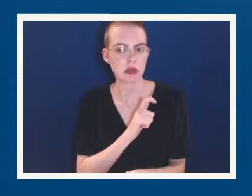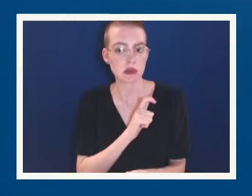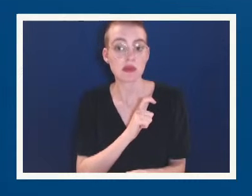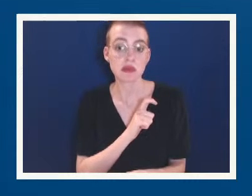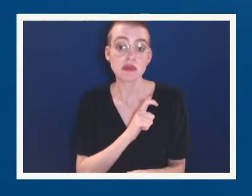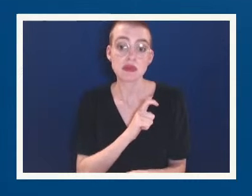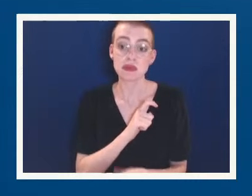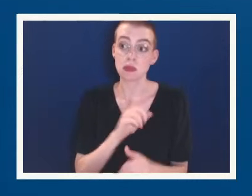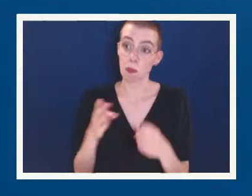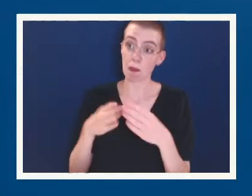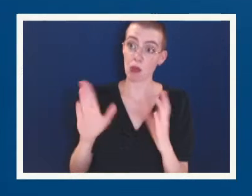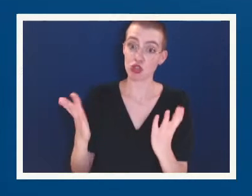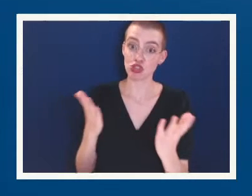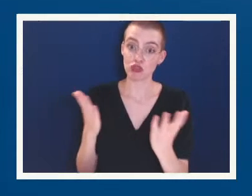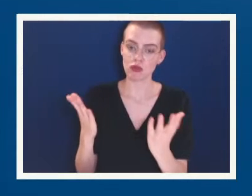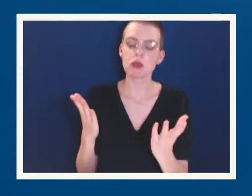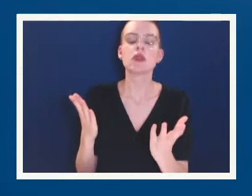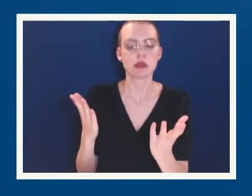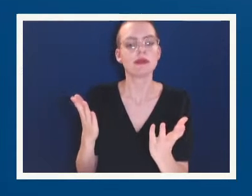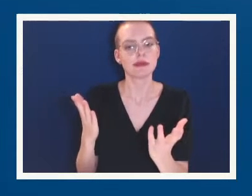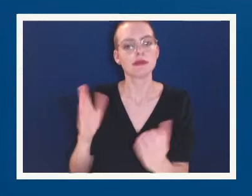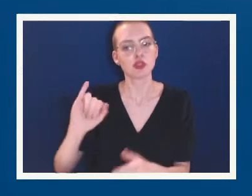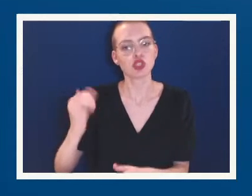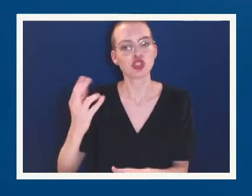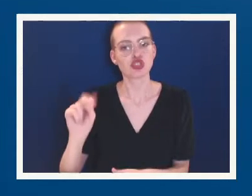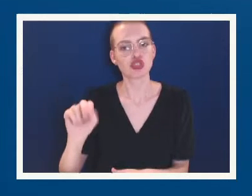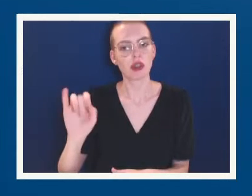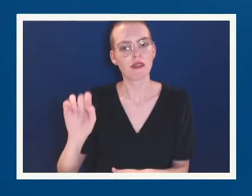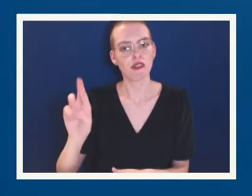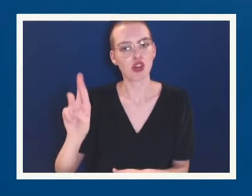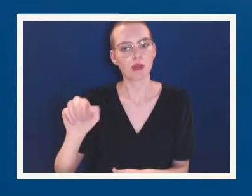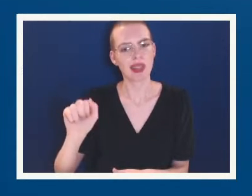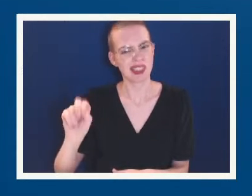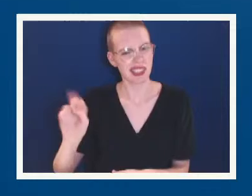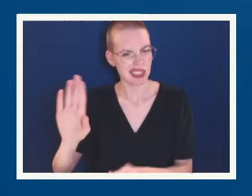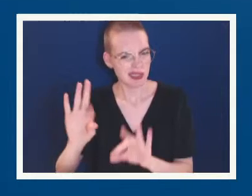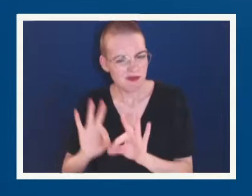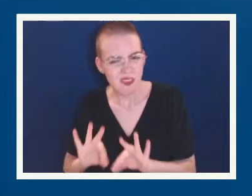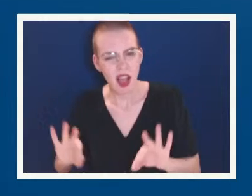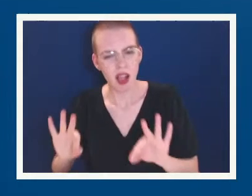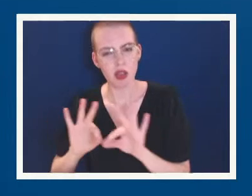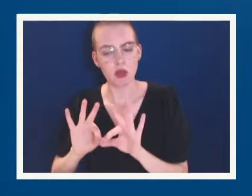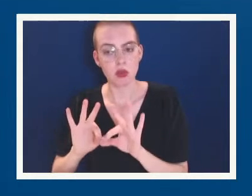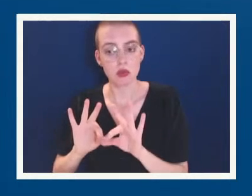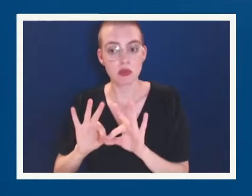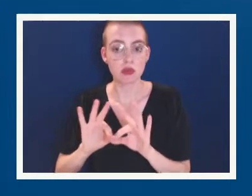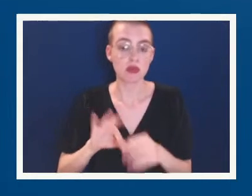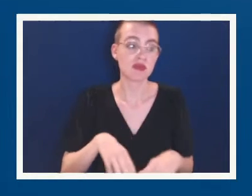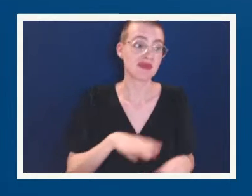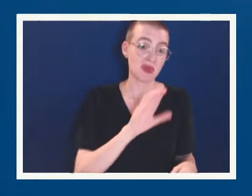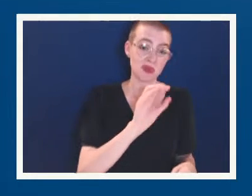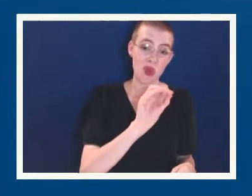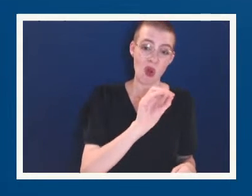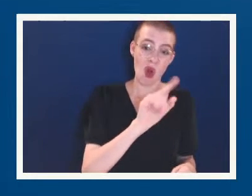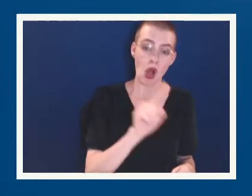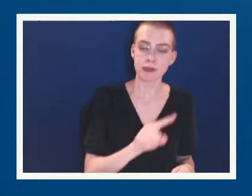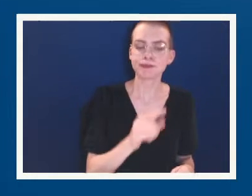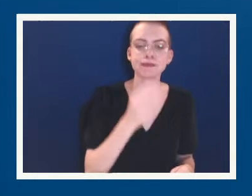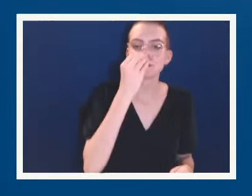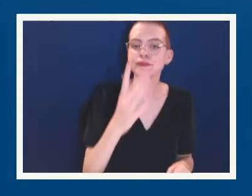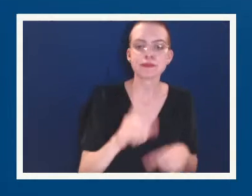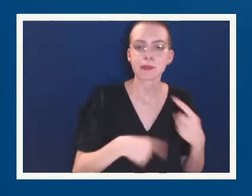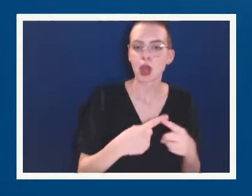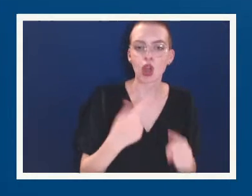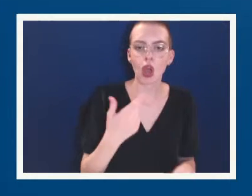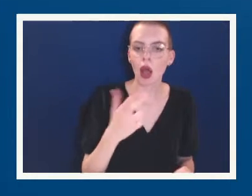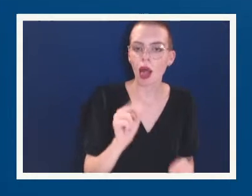place. Oz won't do a thing about guns. But John Fetterman vetoed, but